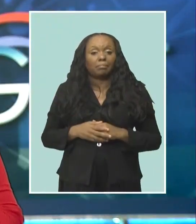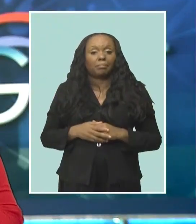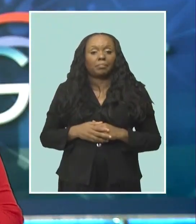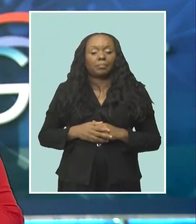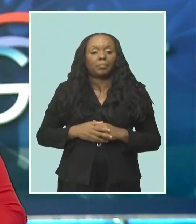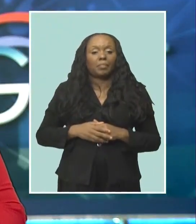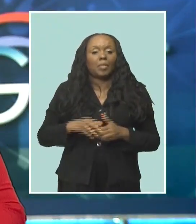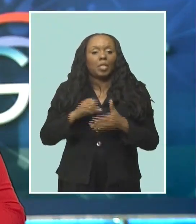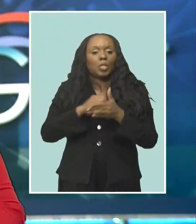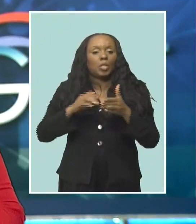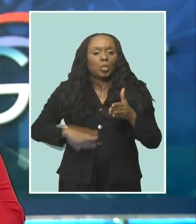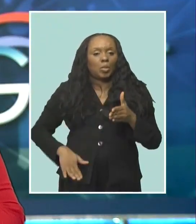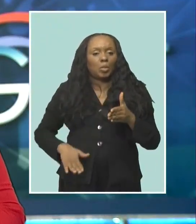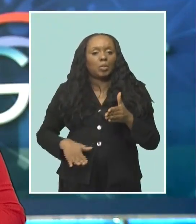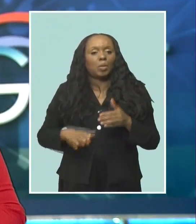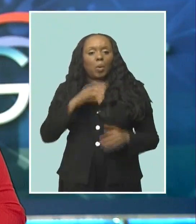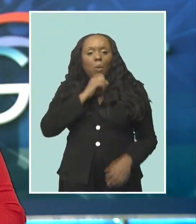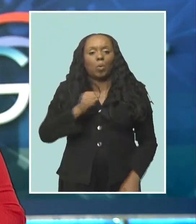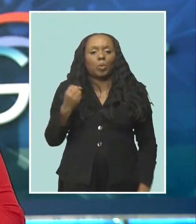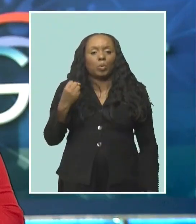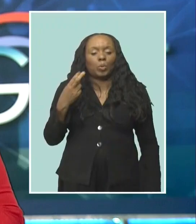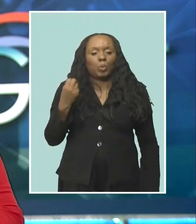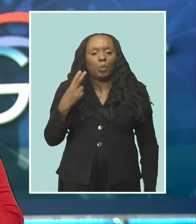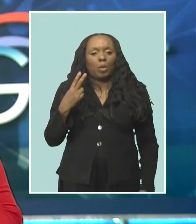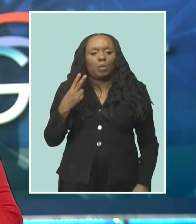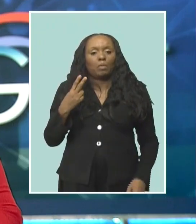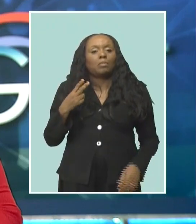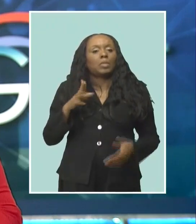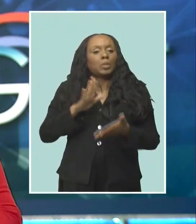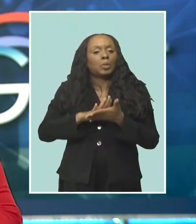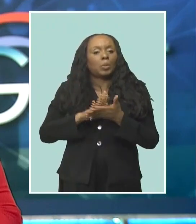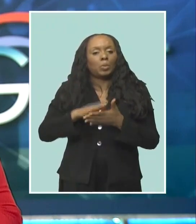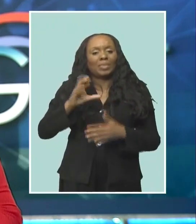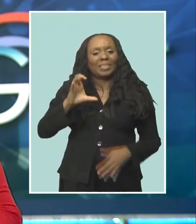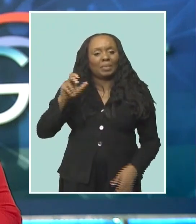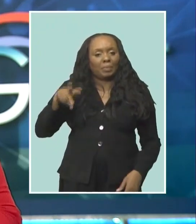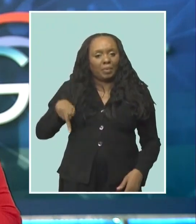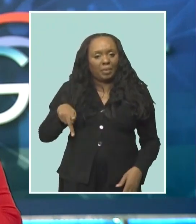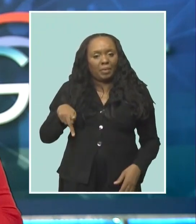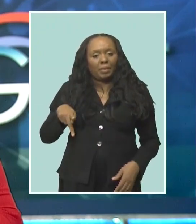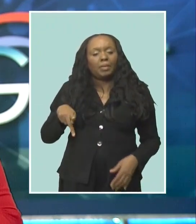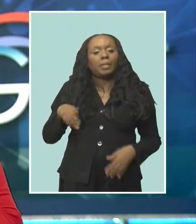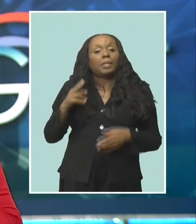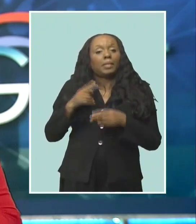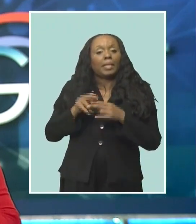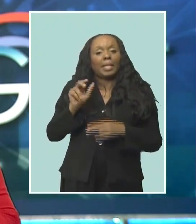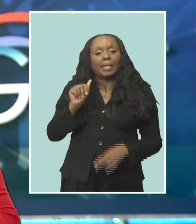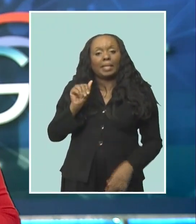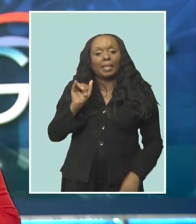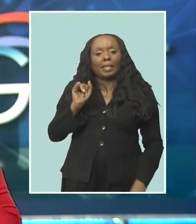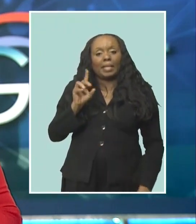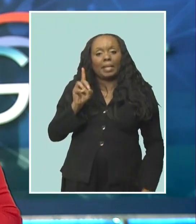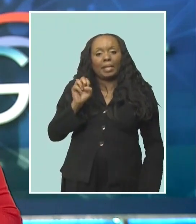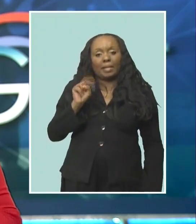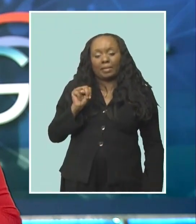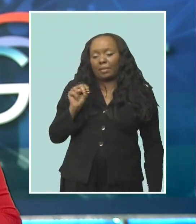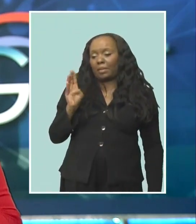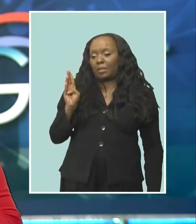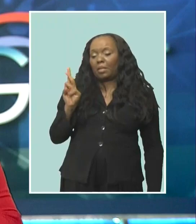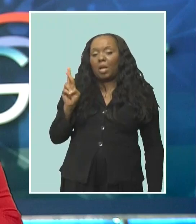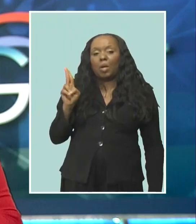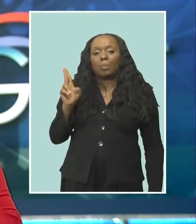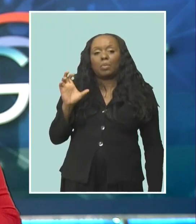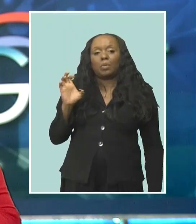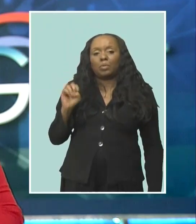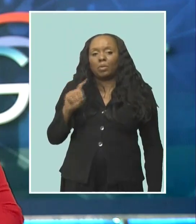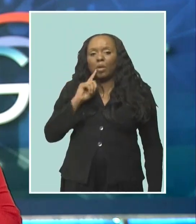12-year-old Coleridge and Parry School student Aidan Bruce is passionate about keeping abreast of what's happening right here in our country. And to accomplish